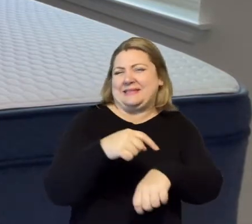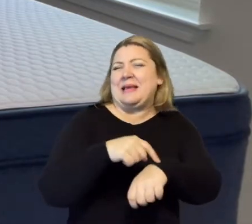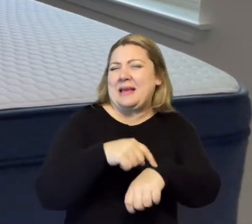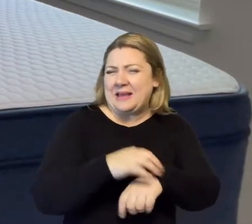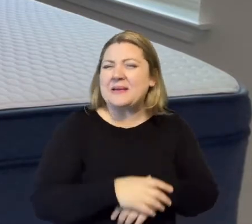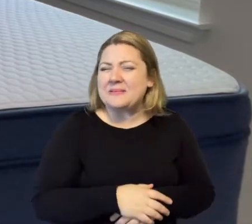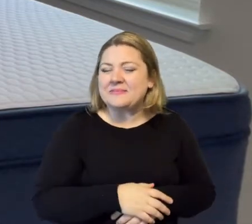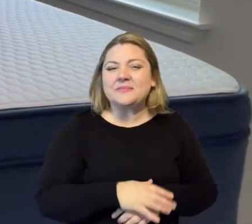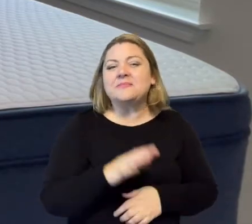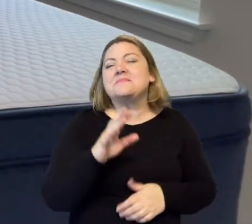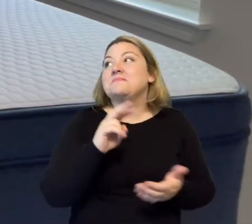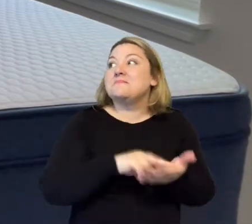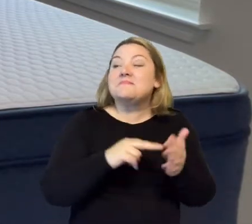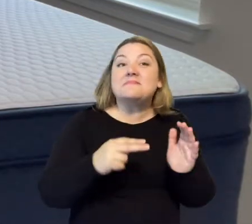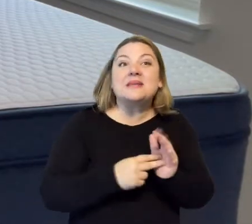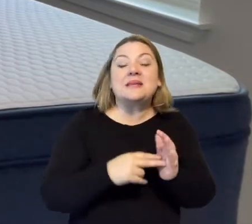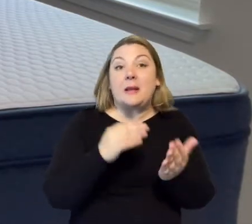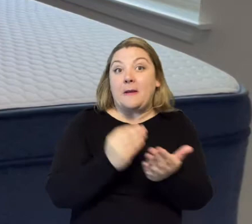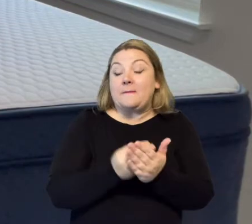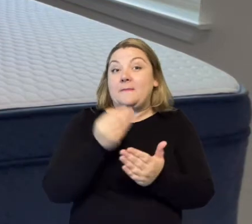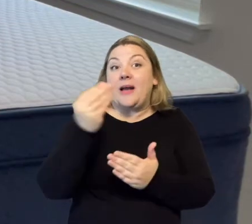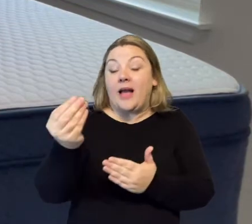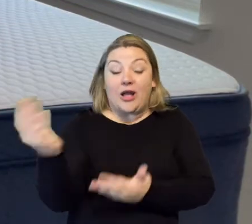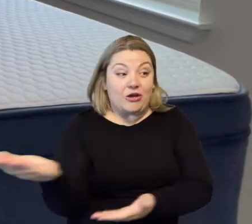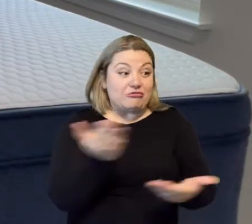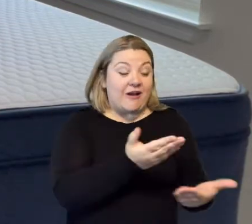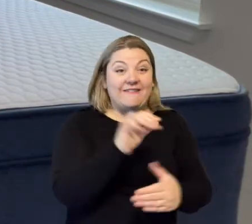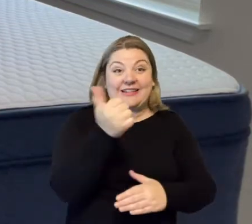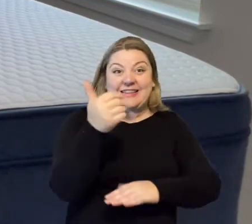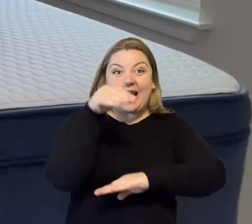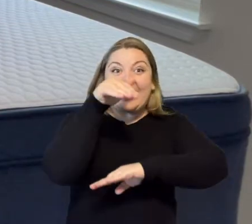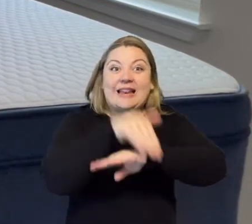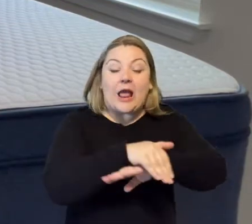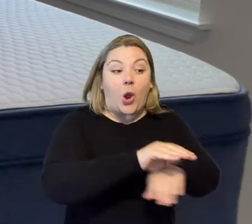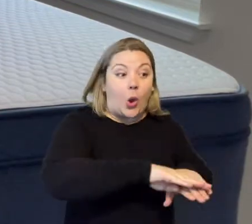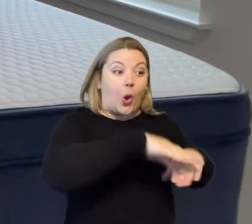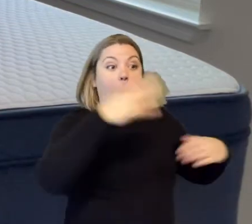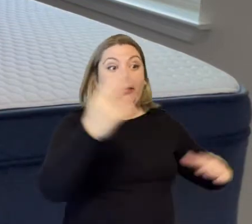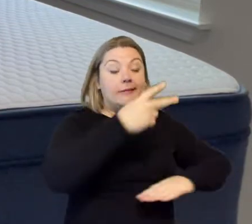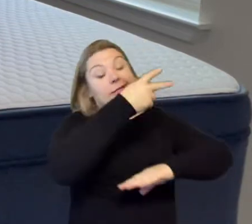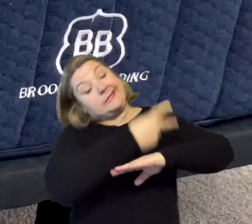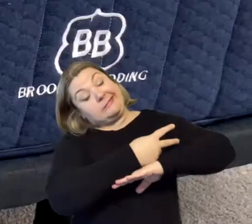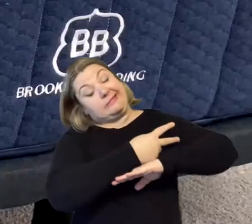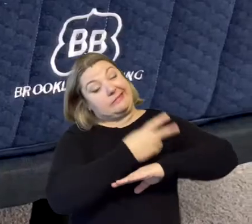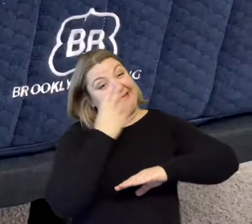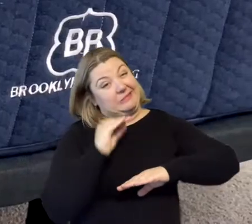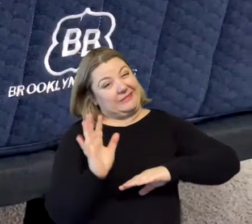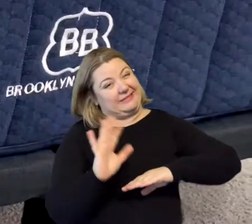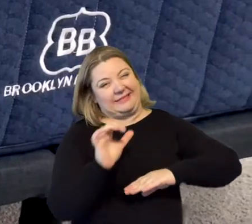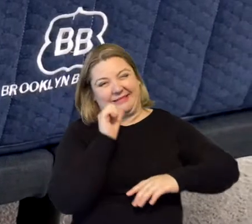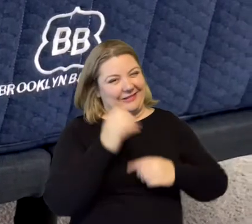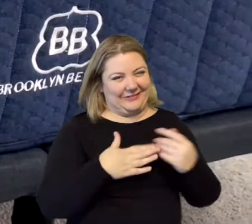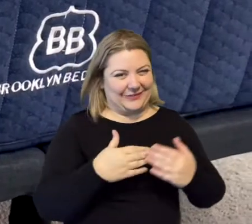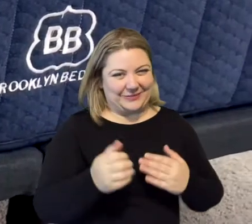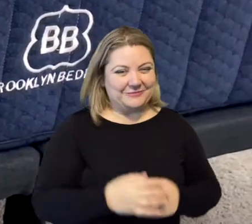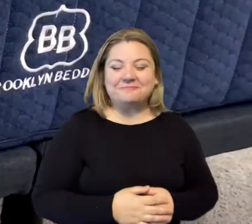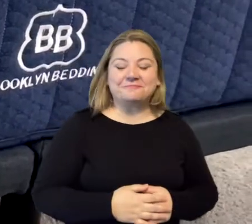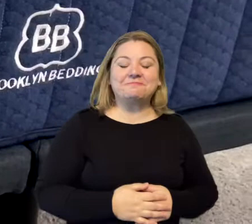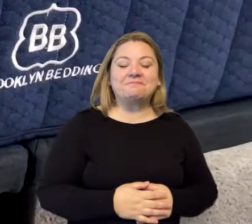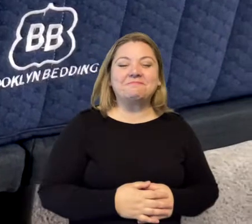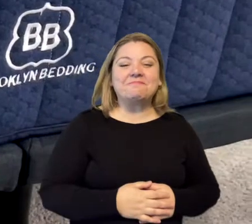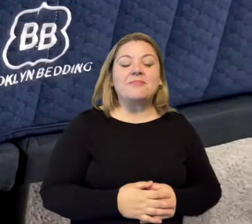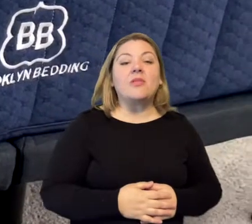I would give yourself a few hours. So I wouldn't open this like at 10 o'clock at night and then try to sleep on it. Most mattresses have some type